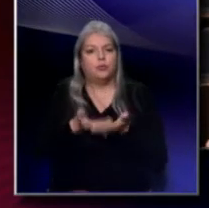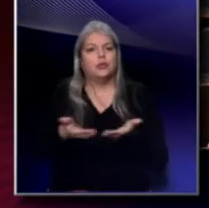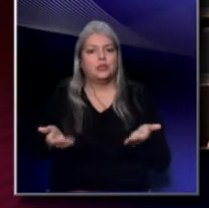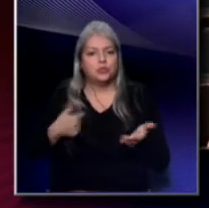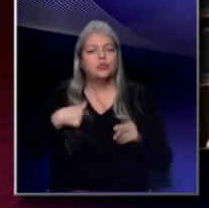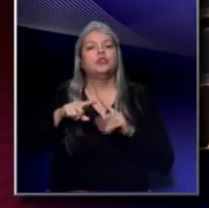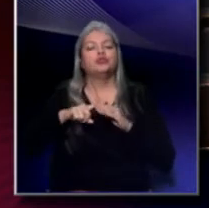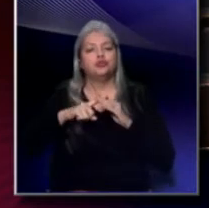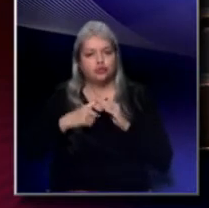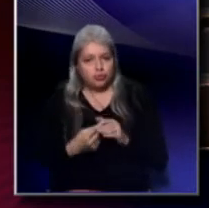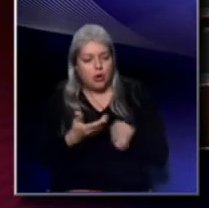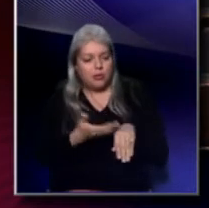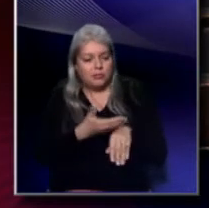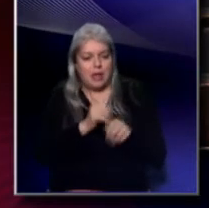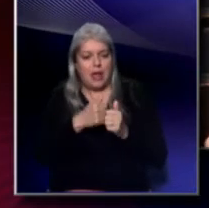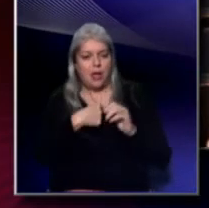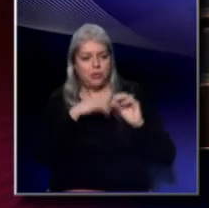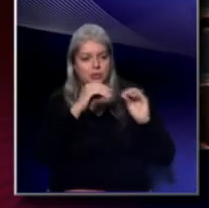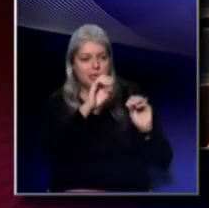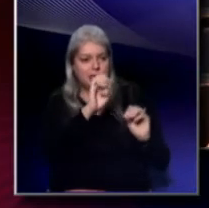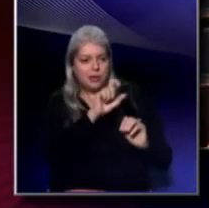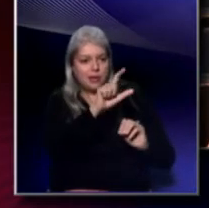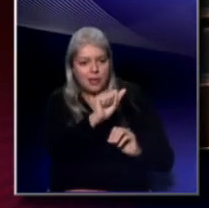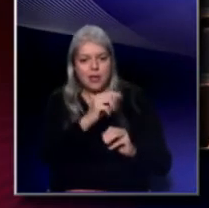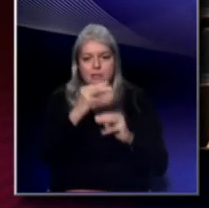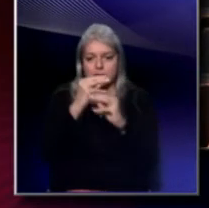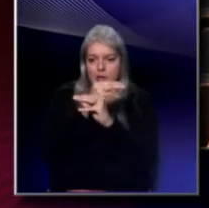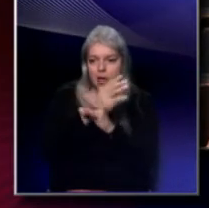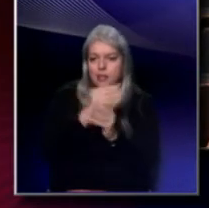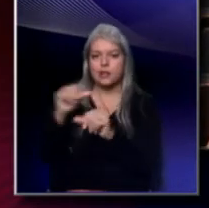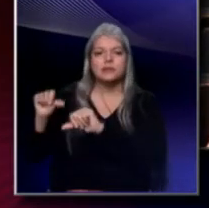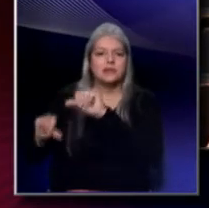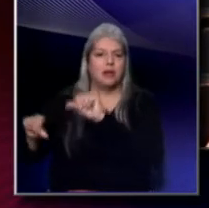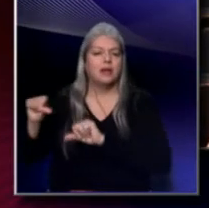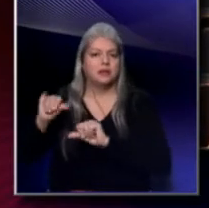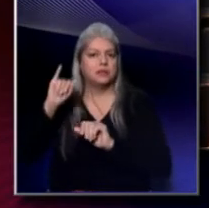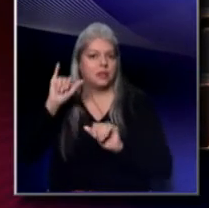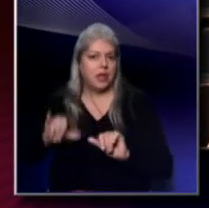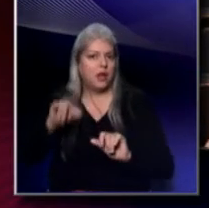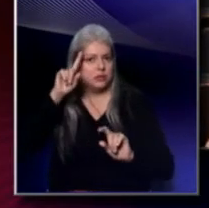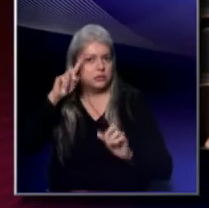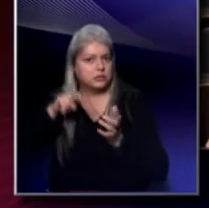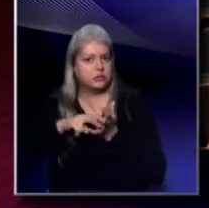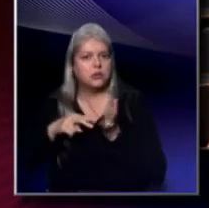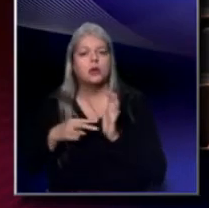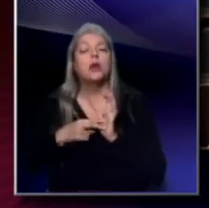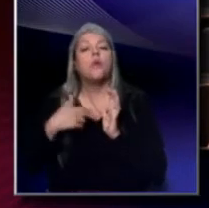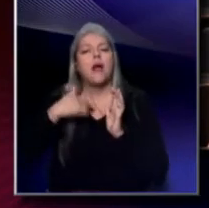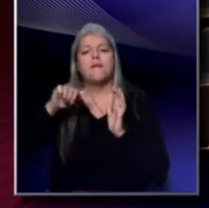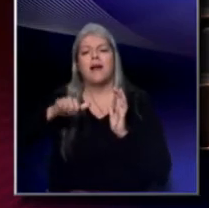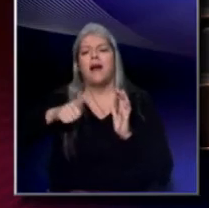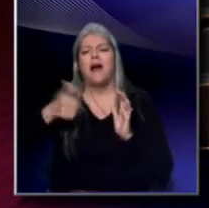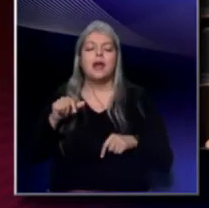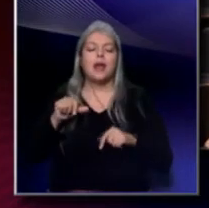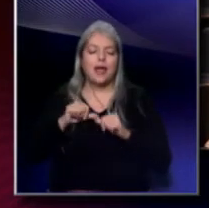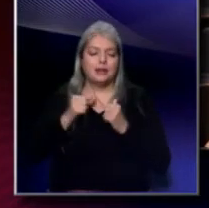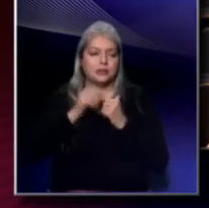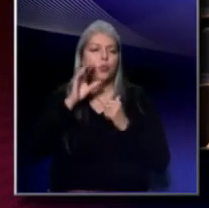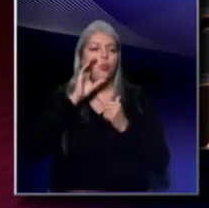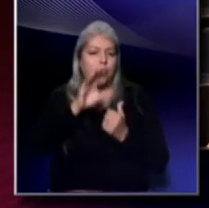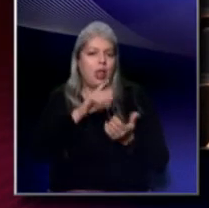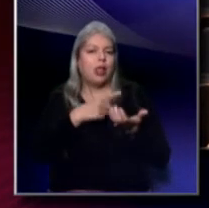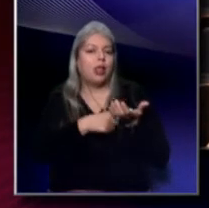shoring up, how we're teaching English language arts, mathematics, and science. There's going to be a lot of other curriculum won't be